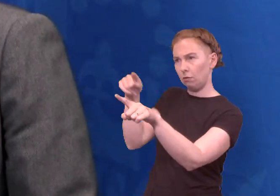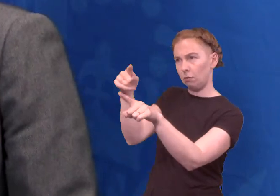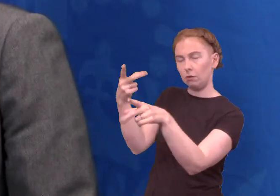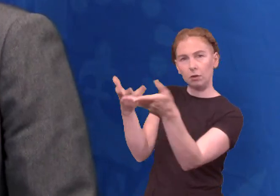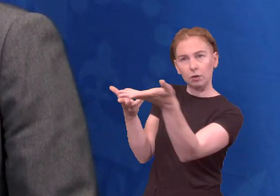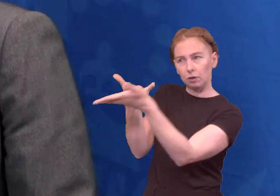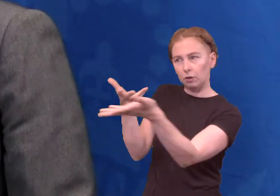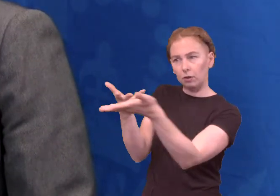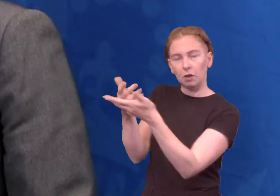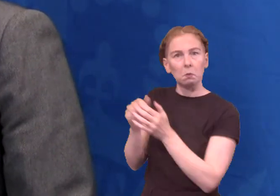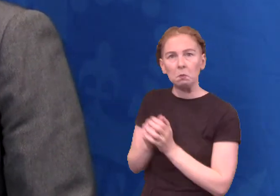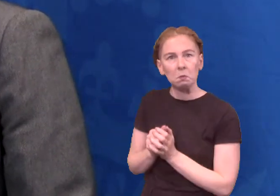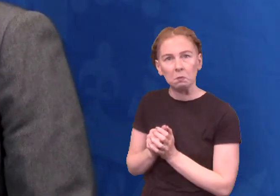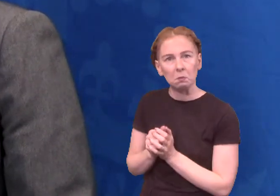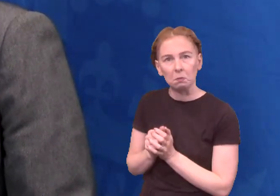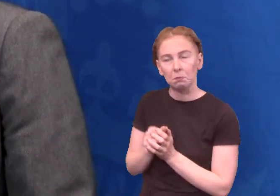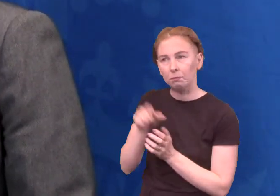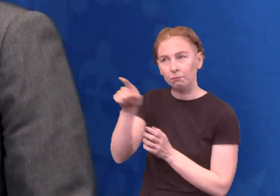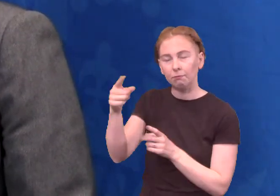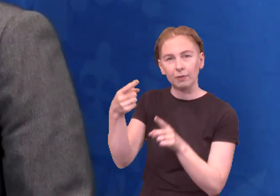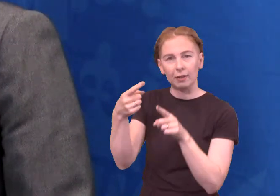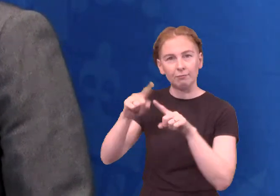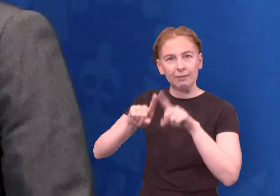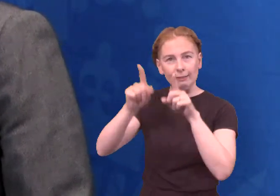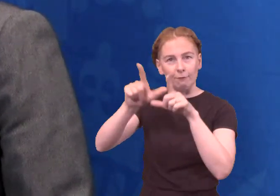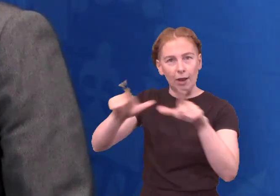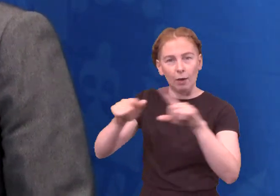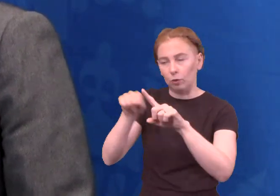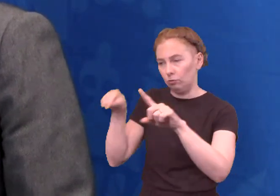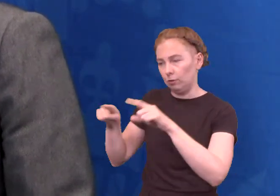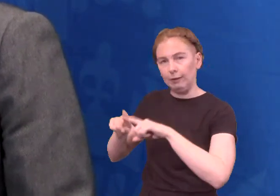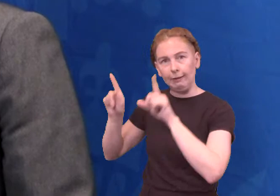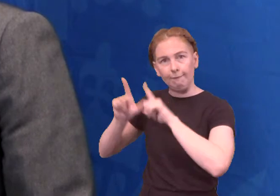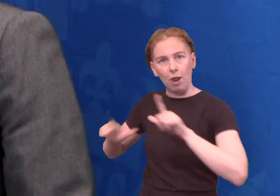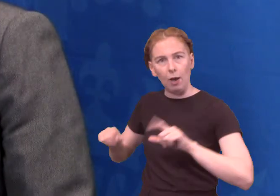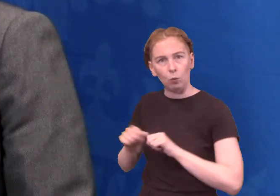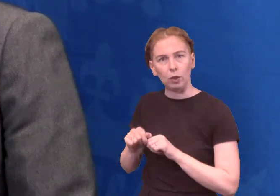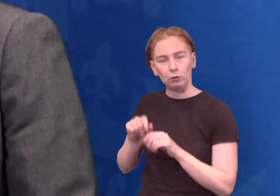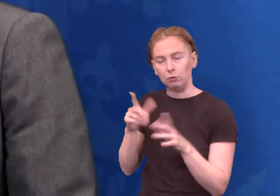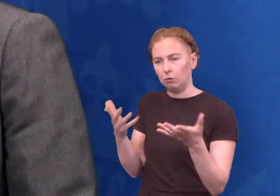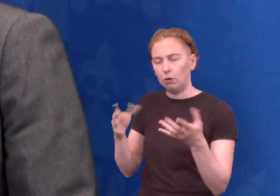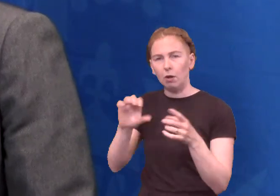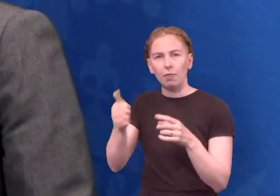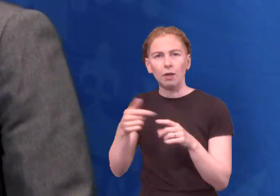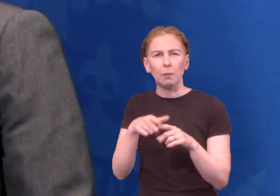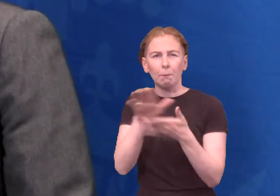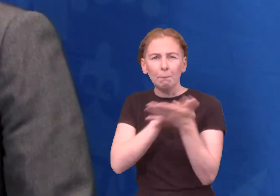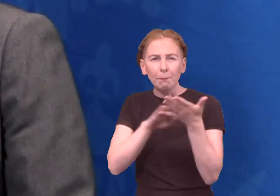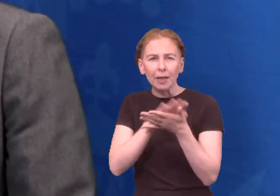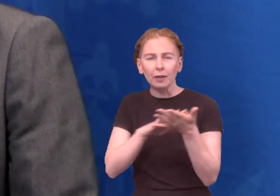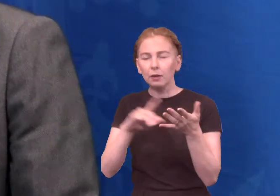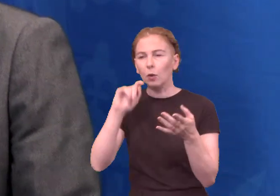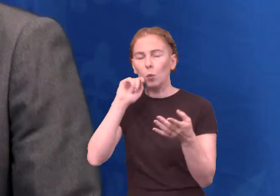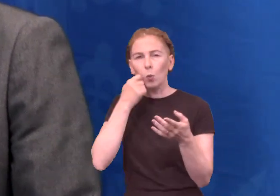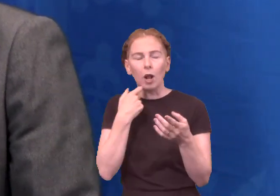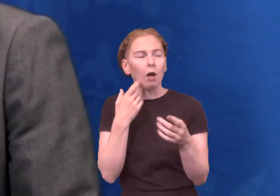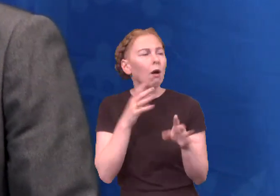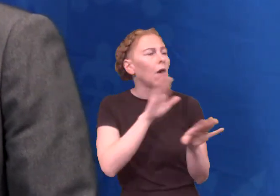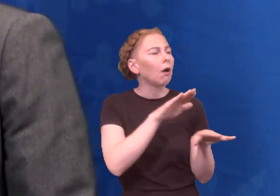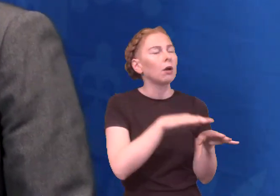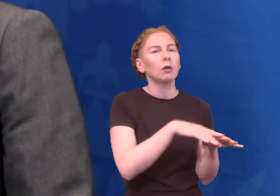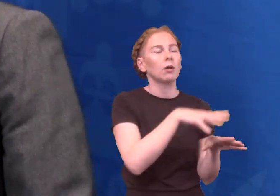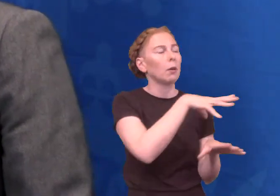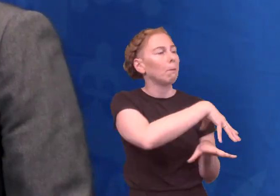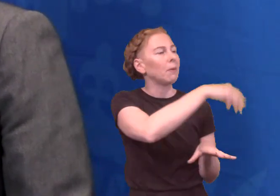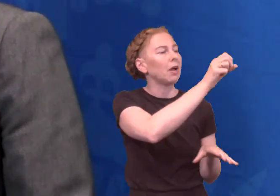where to get on it, they're being driven somewhere, dropped off, and then they're being picked up by the same individual or somebody else that also can't speak to